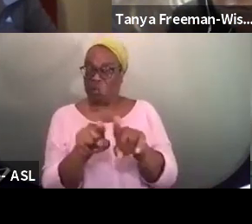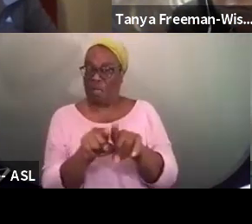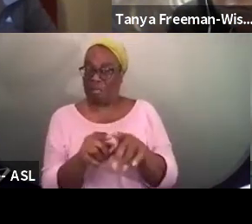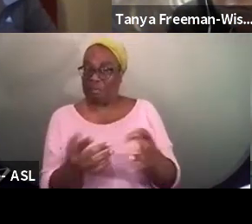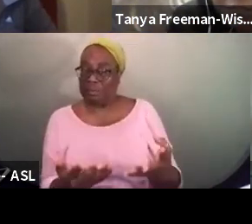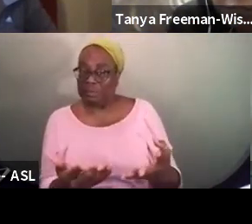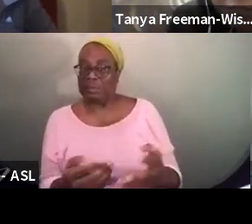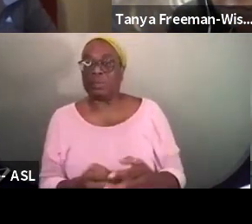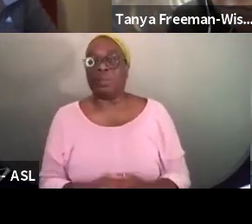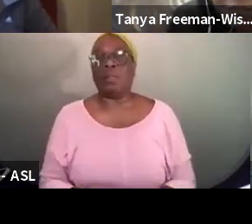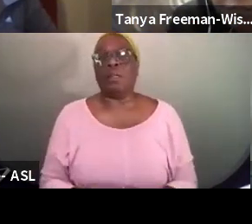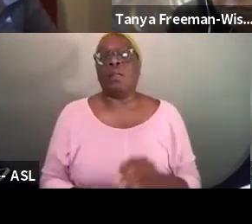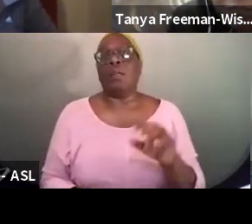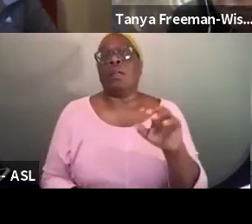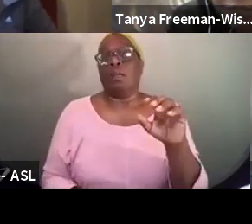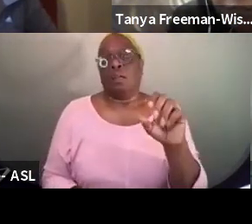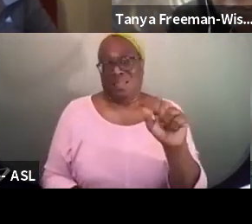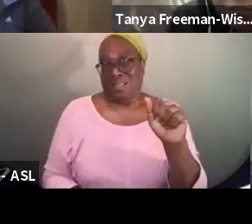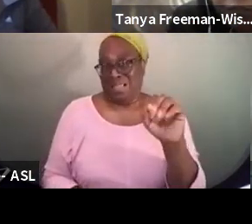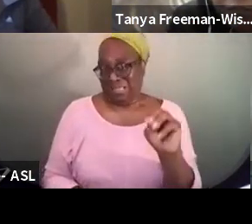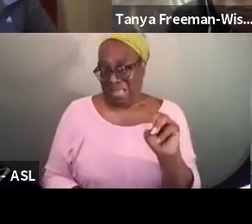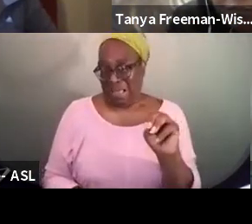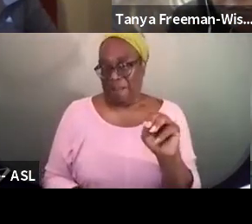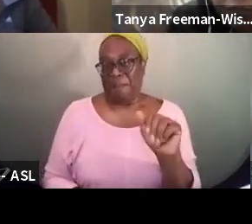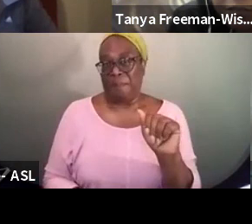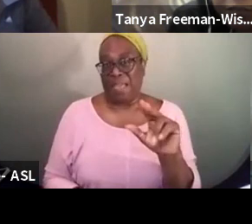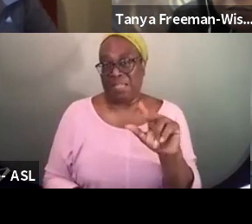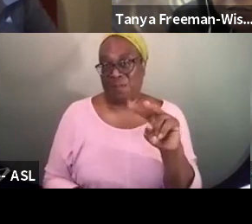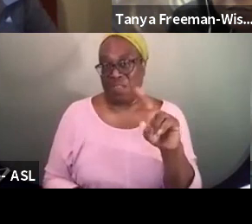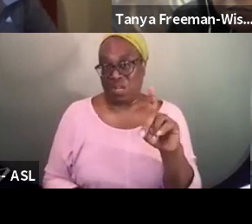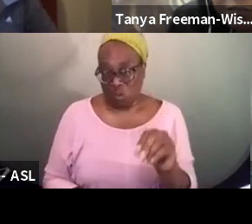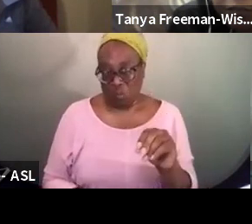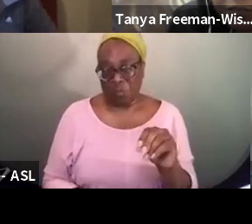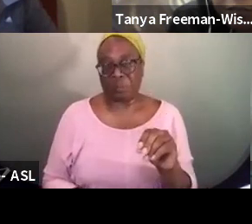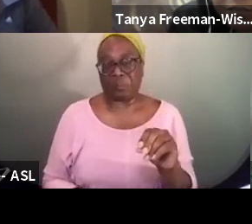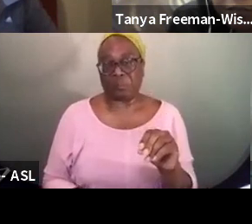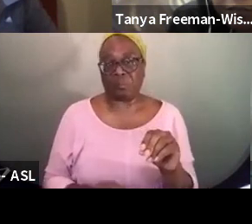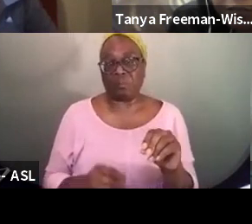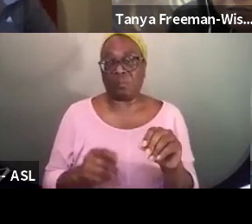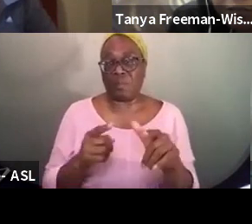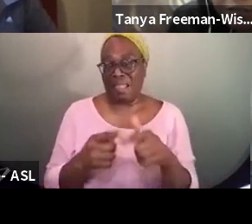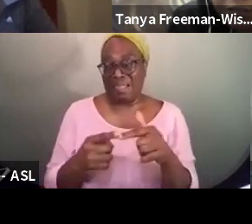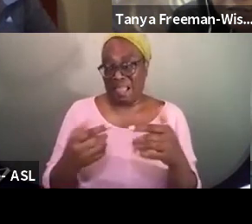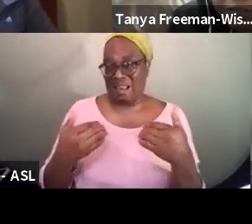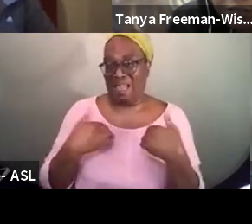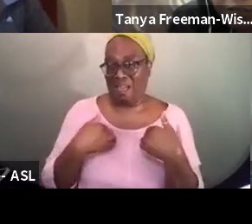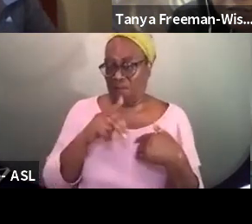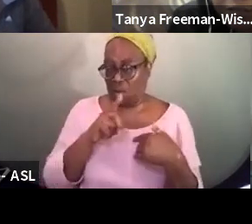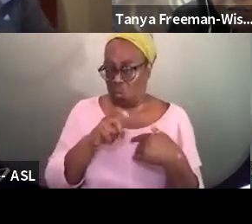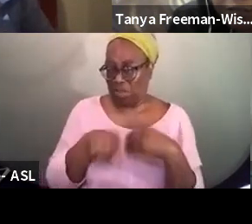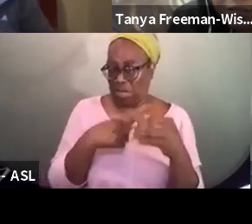Mr. Acevedo, and then Ms. Grassa, I have a question about what just Ms. Lum just talked about. So bear with me for a